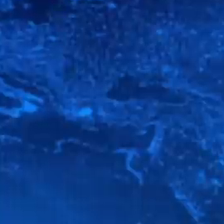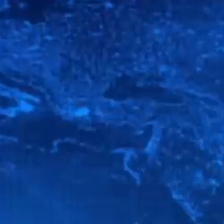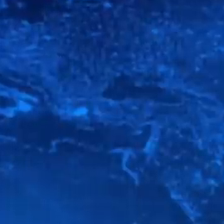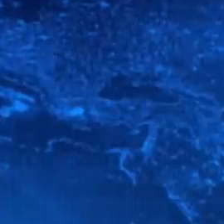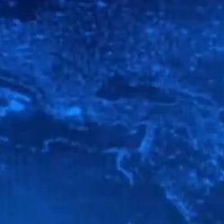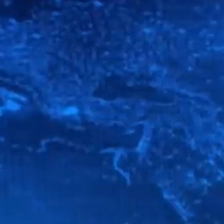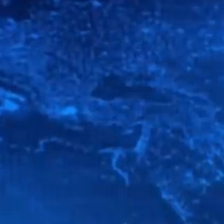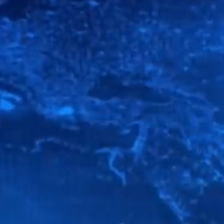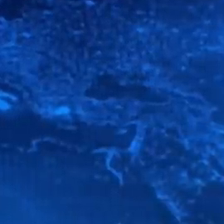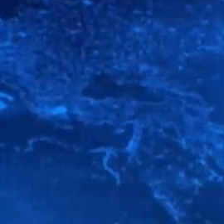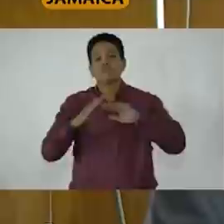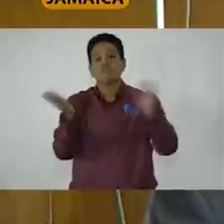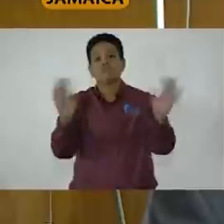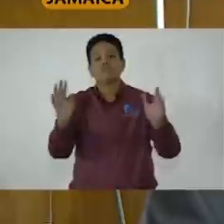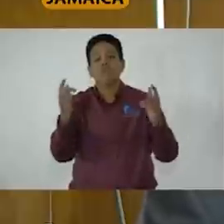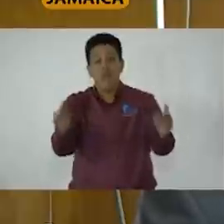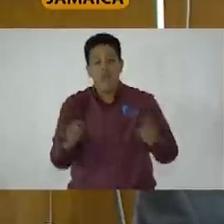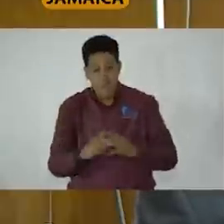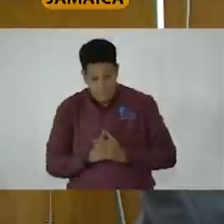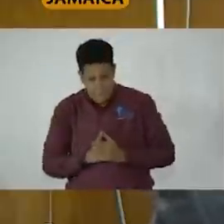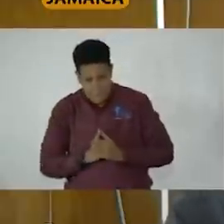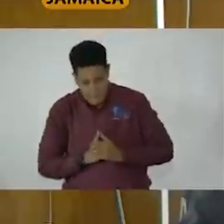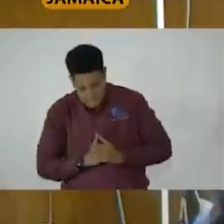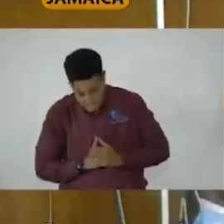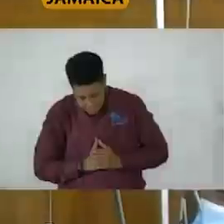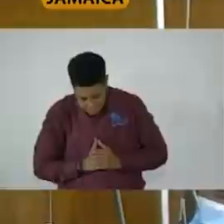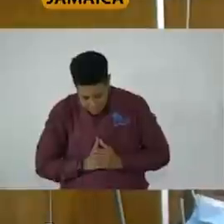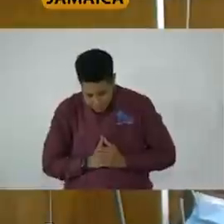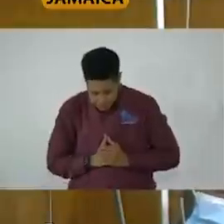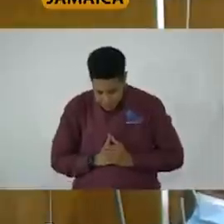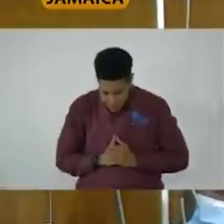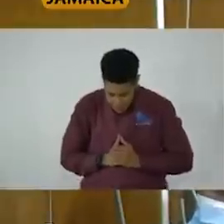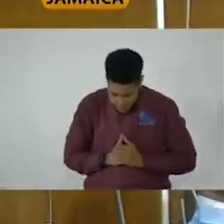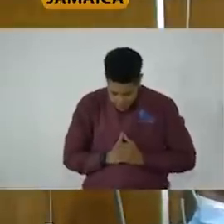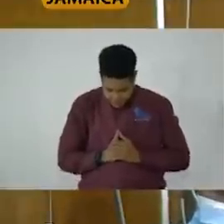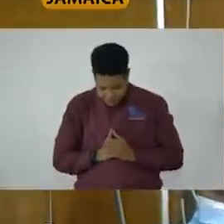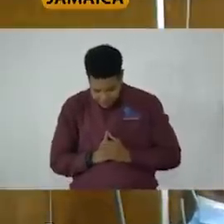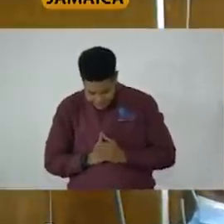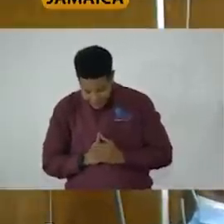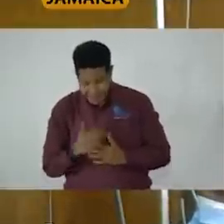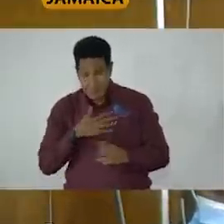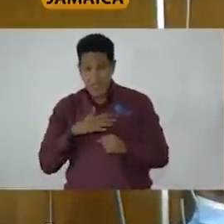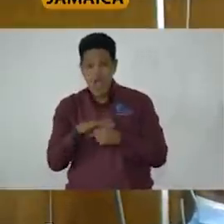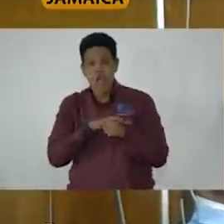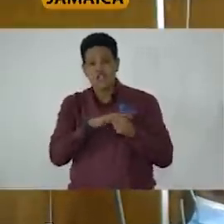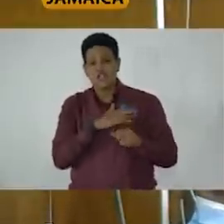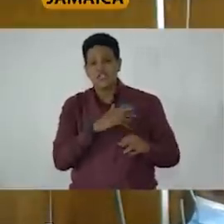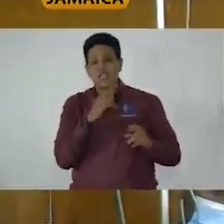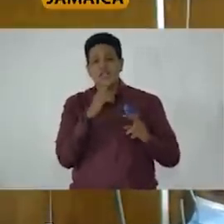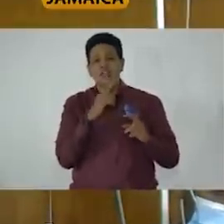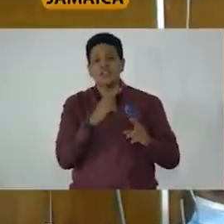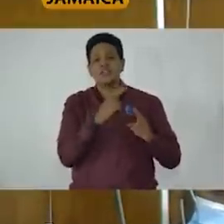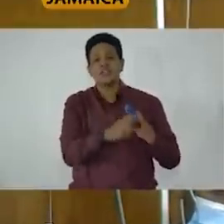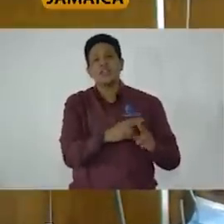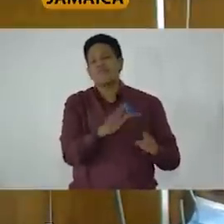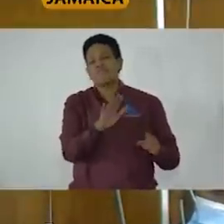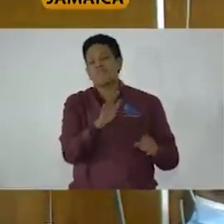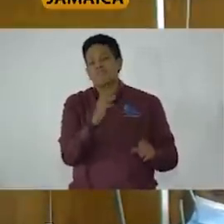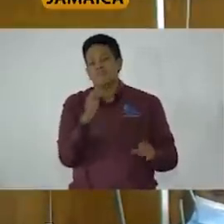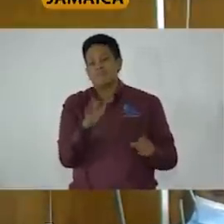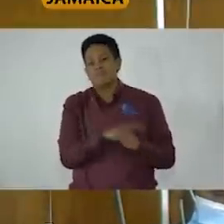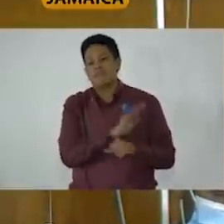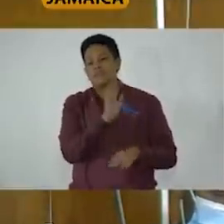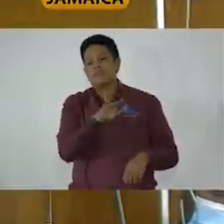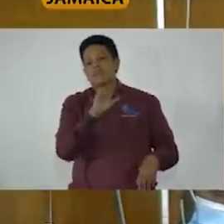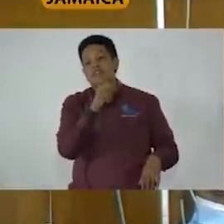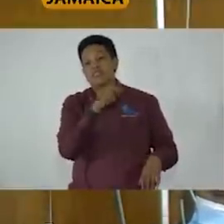what it needed to be. Madam Speaker, my constituent, and to maintain her dignity, I'll call her Sharon. Yes, she's